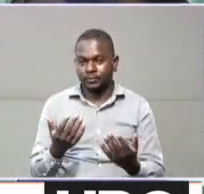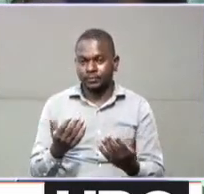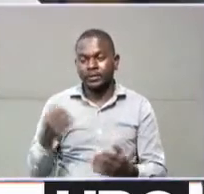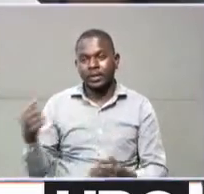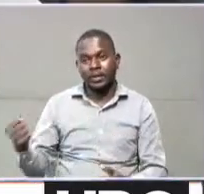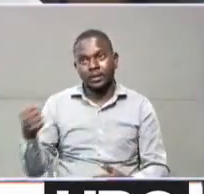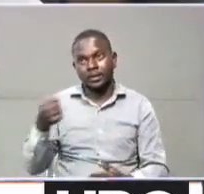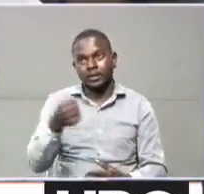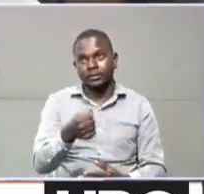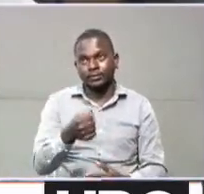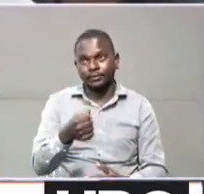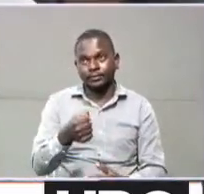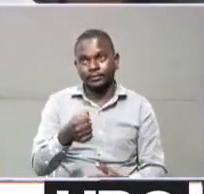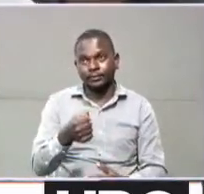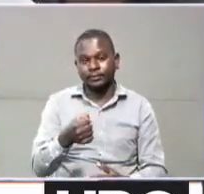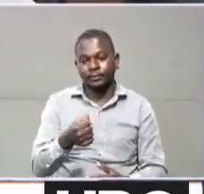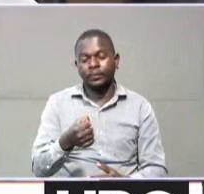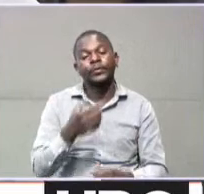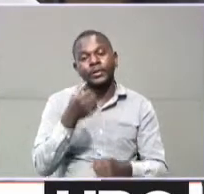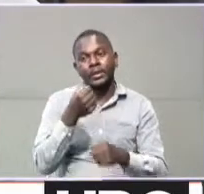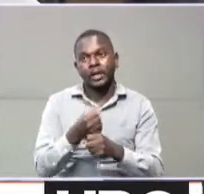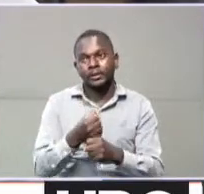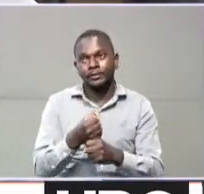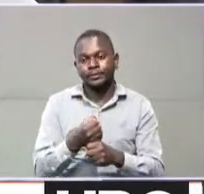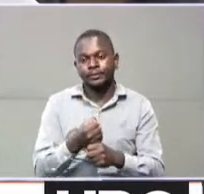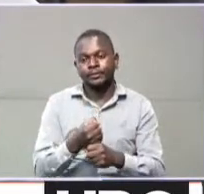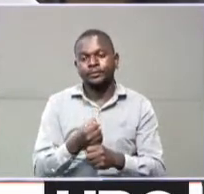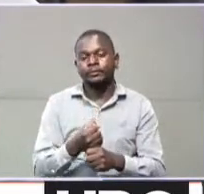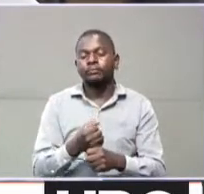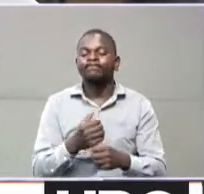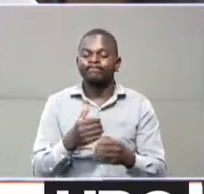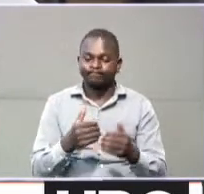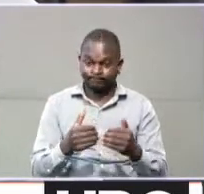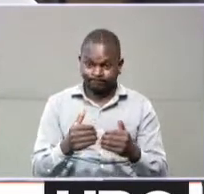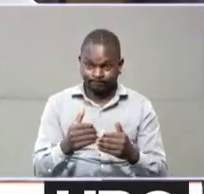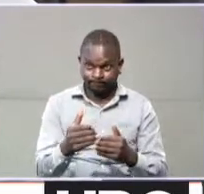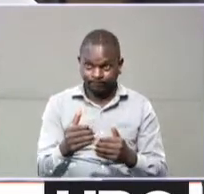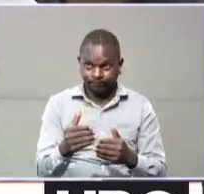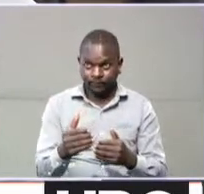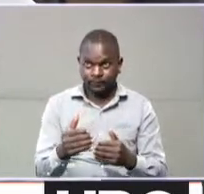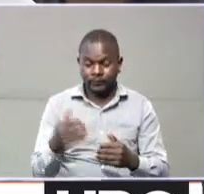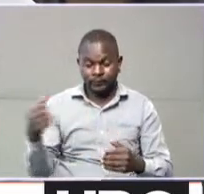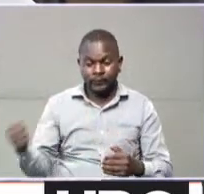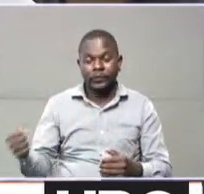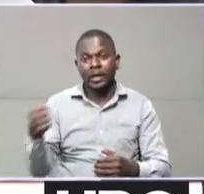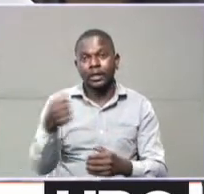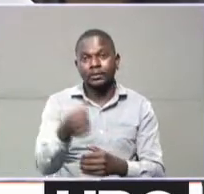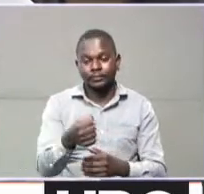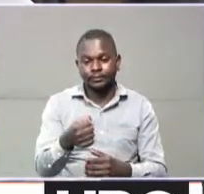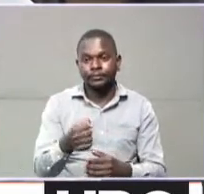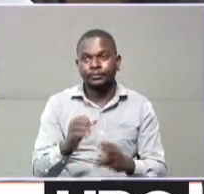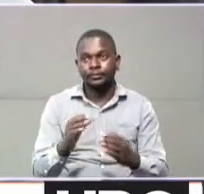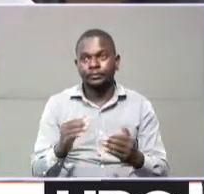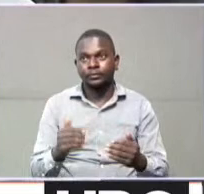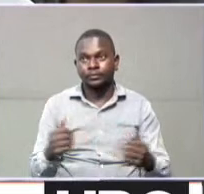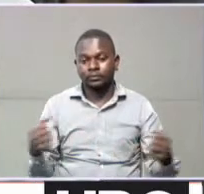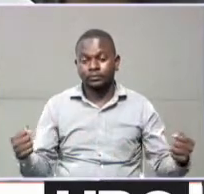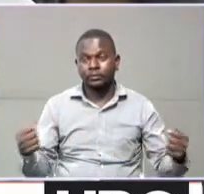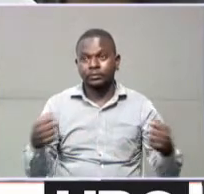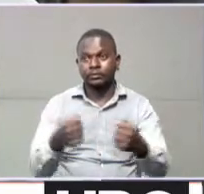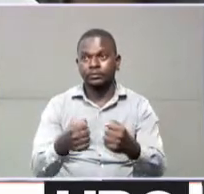deployment is being handled and certainly all those employees are going to be